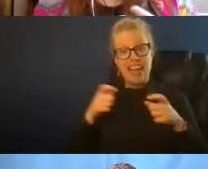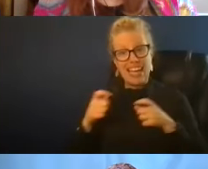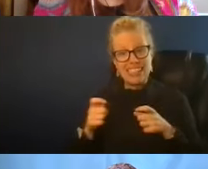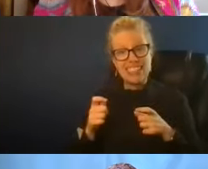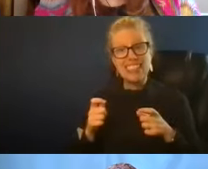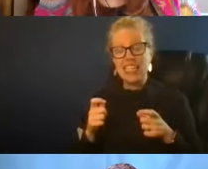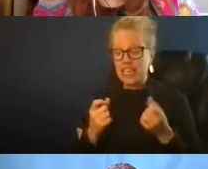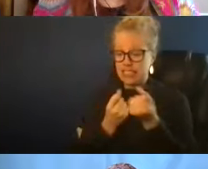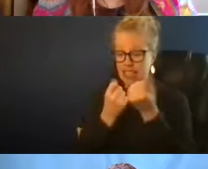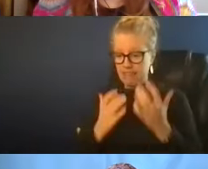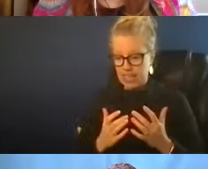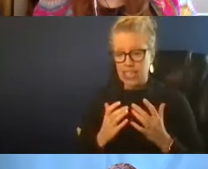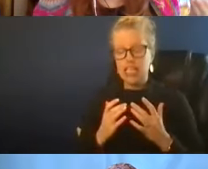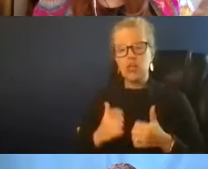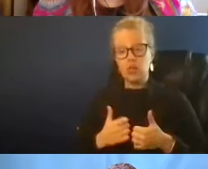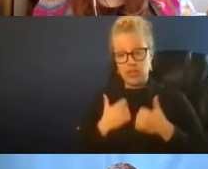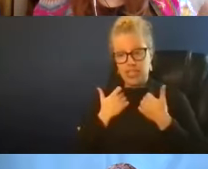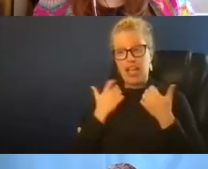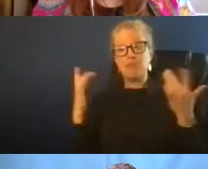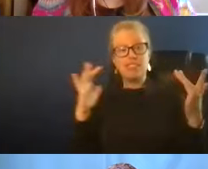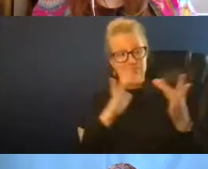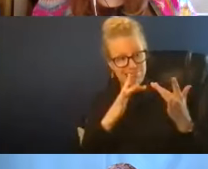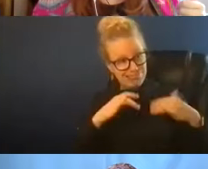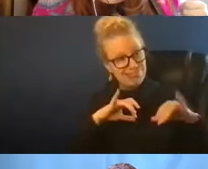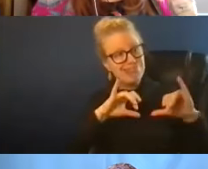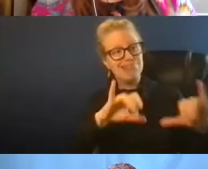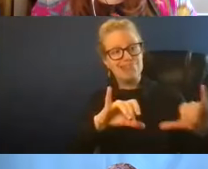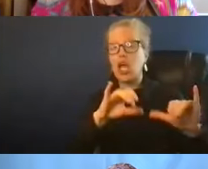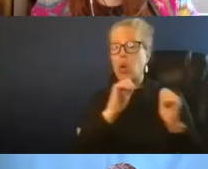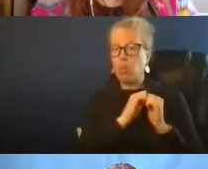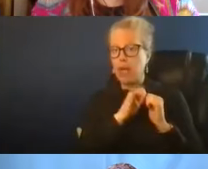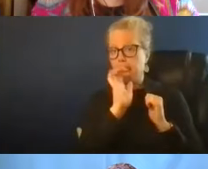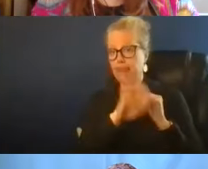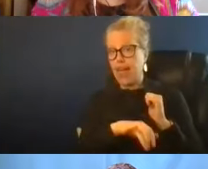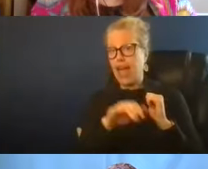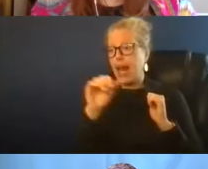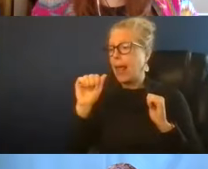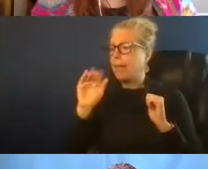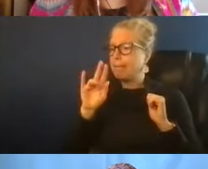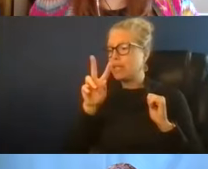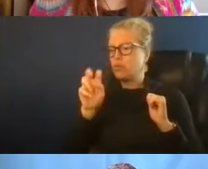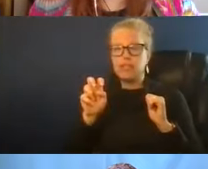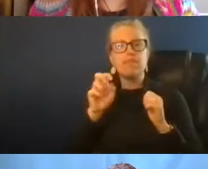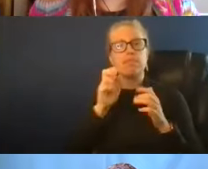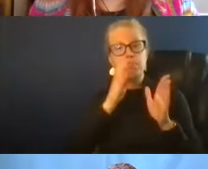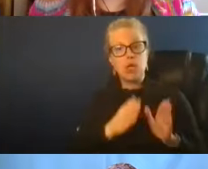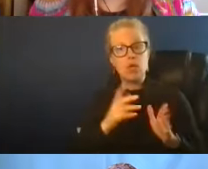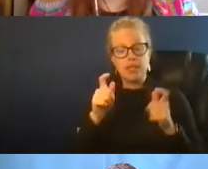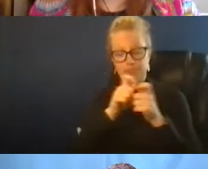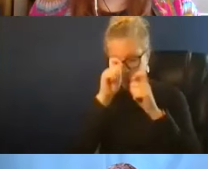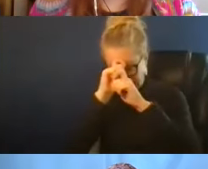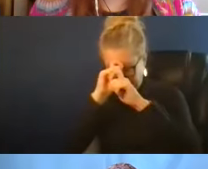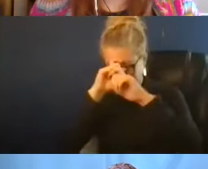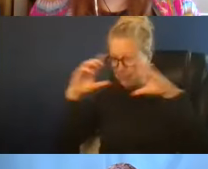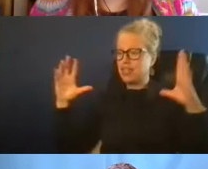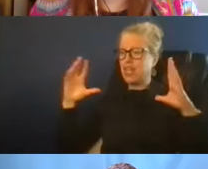advocates with survivors in contact with an abusive person, we might have a very specific vision of what